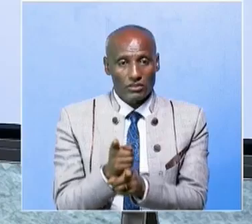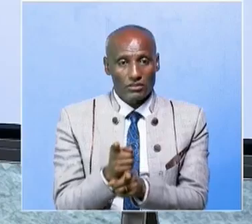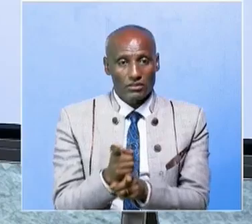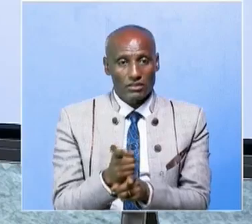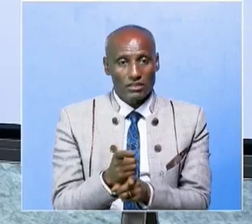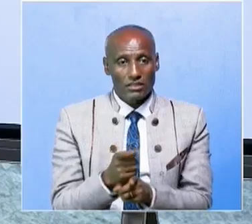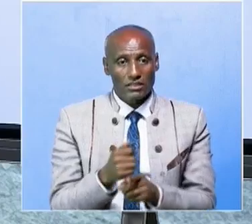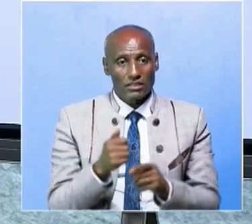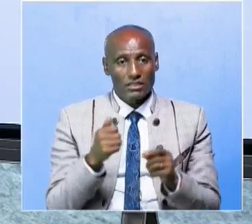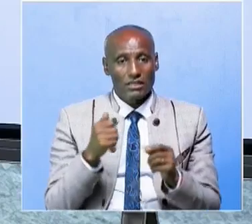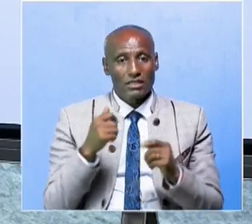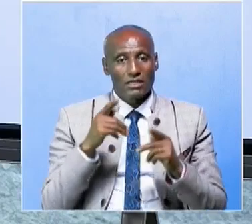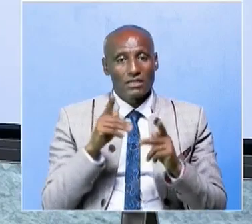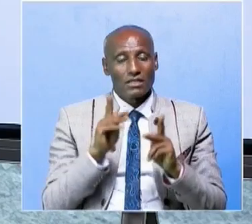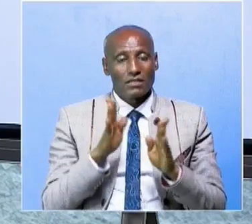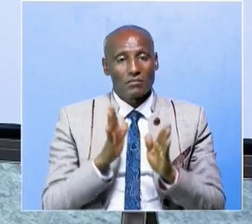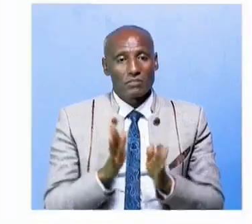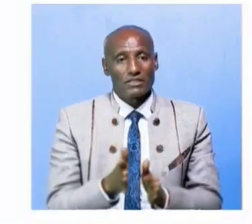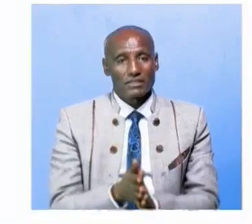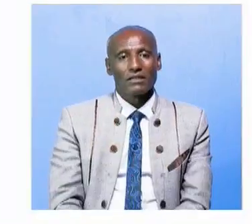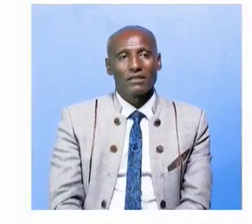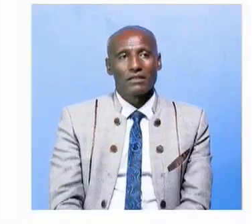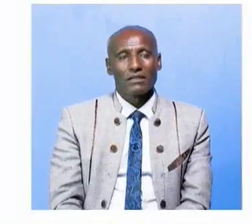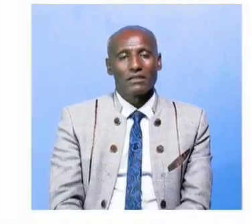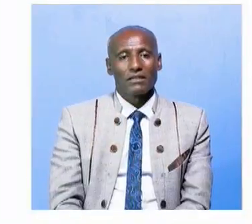right? So she may say,